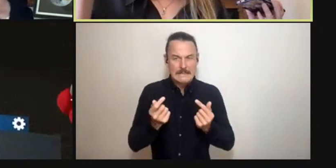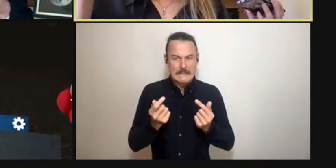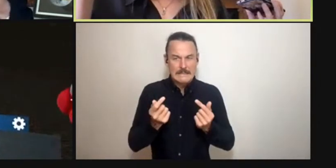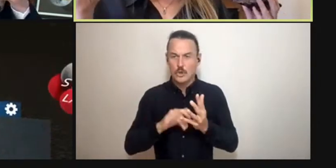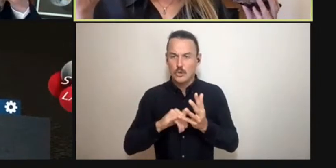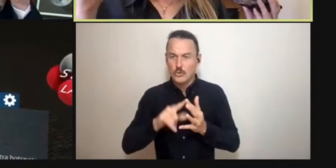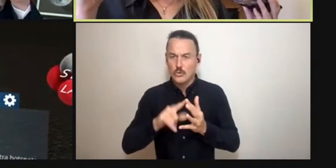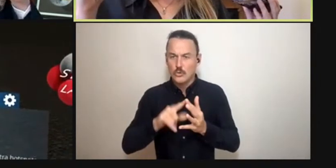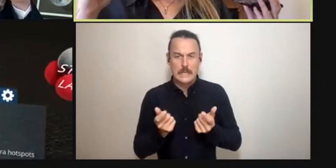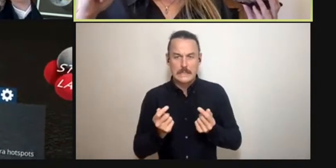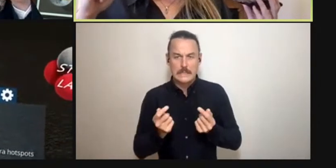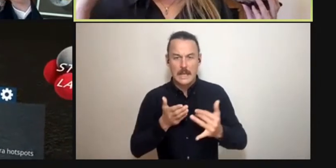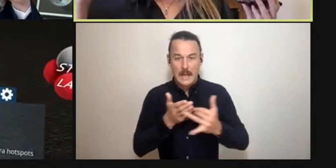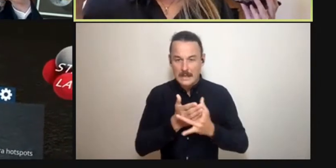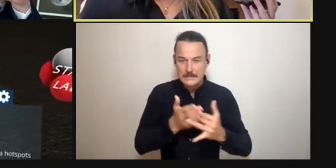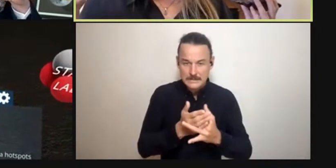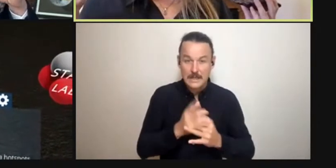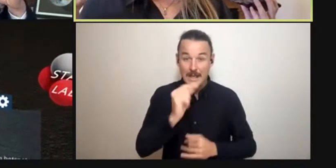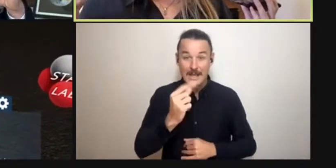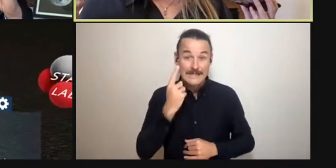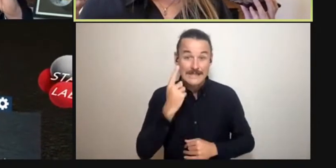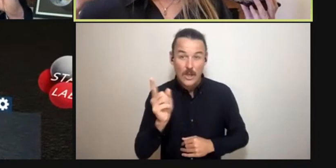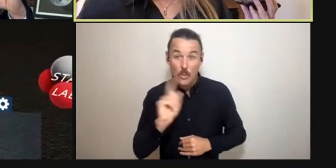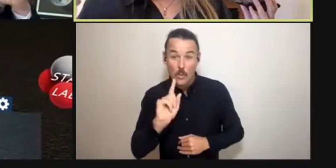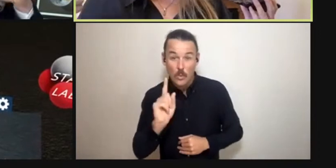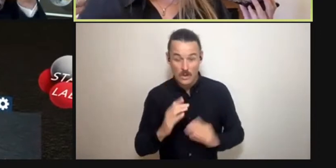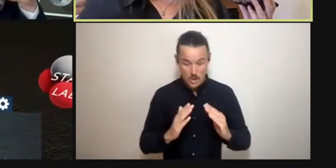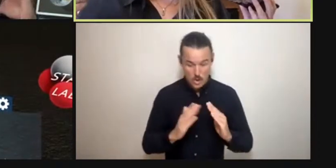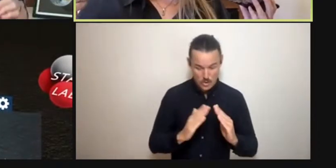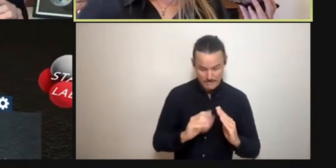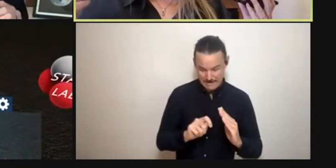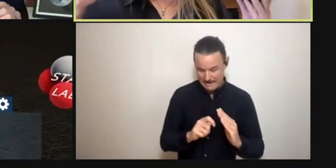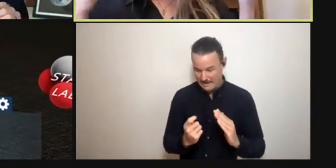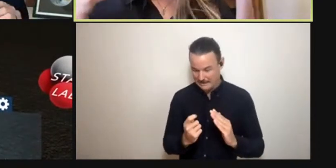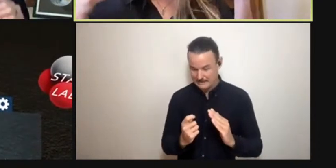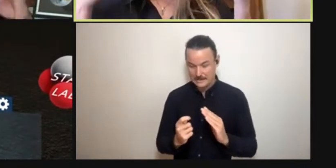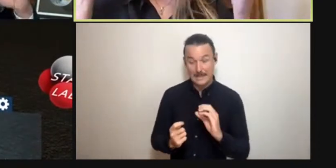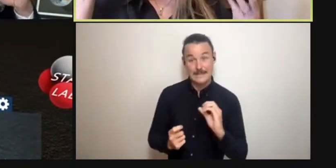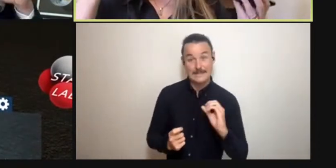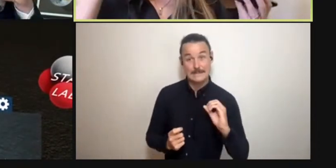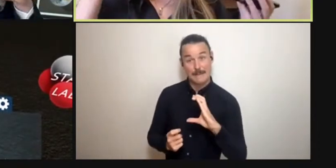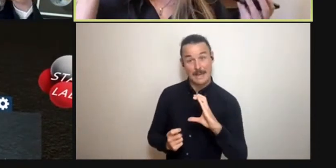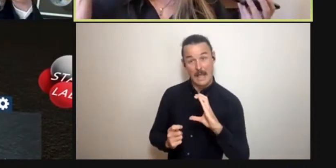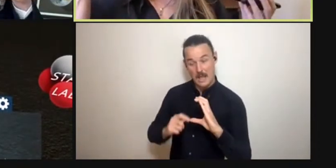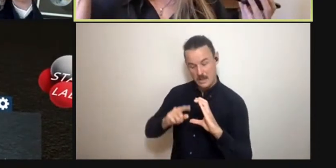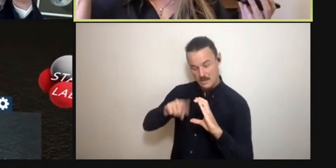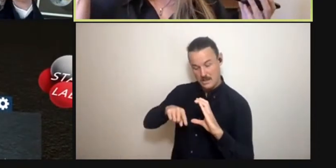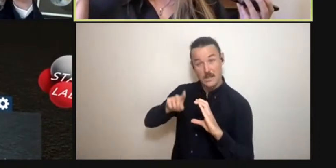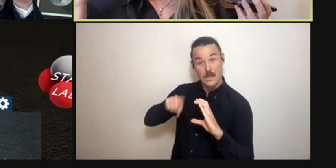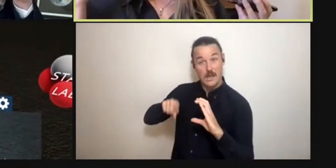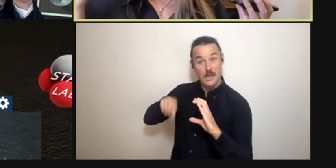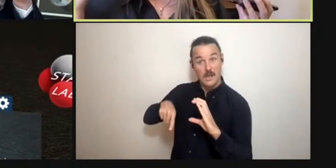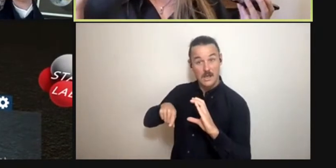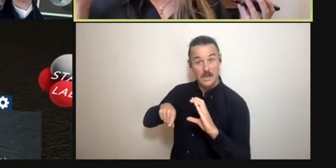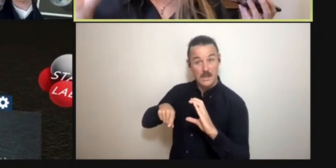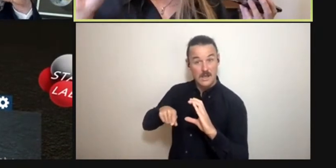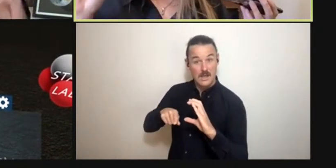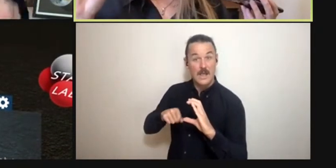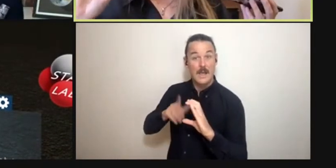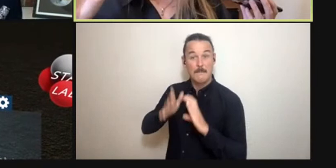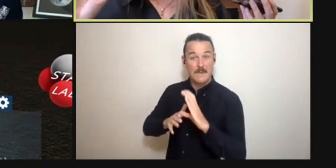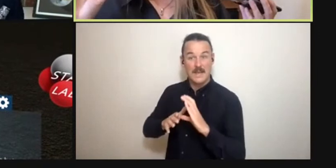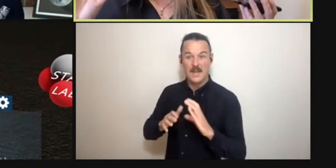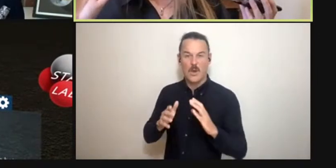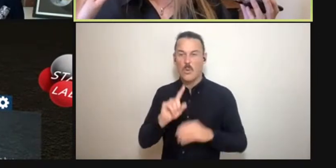little speaker icon. And this is simply so whatever text is on the app will be read out to you. And